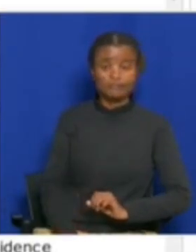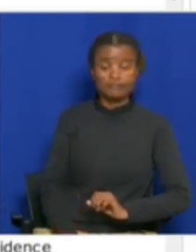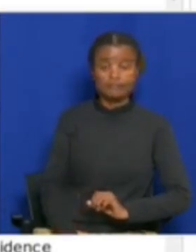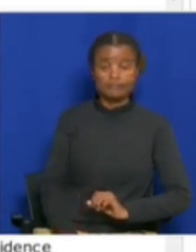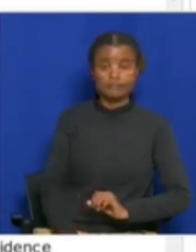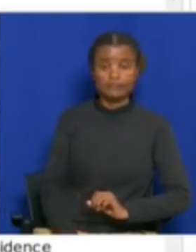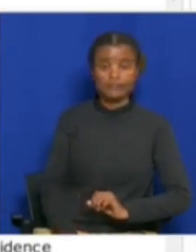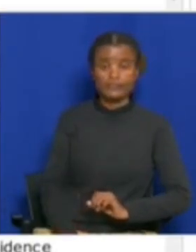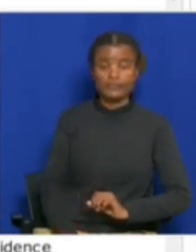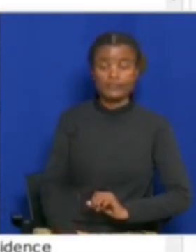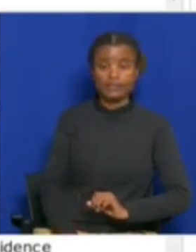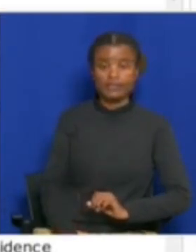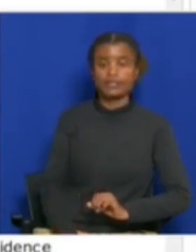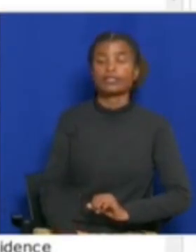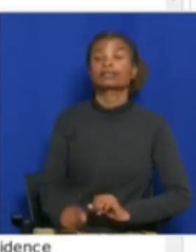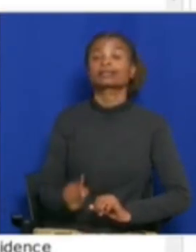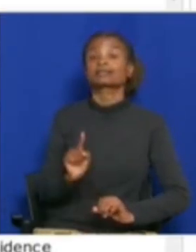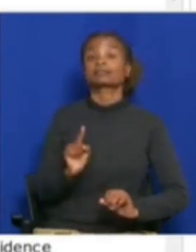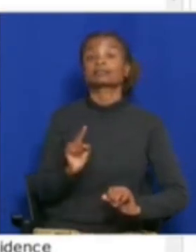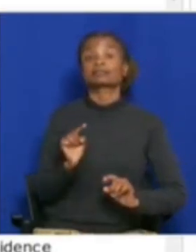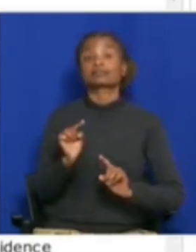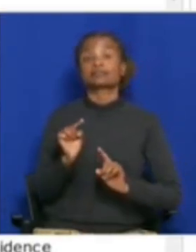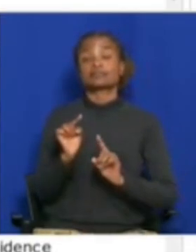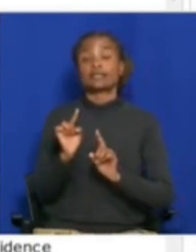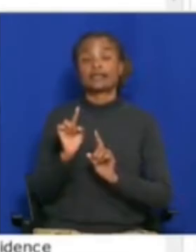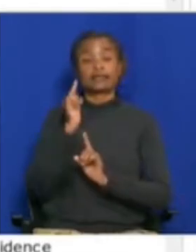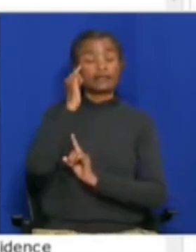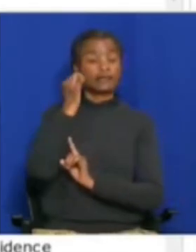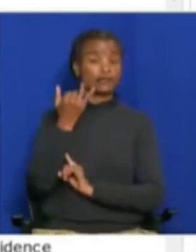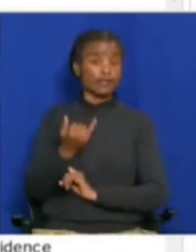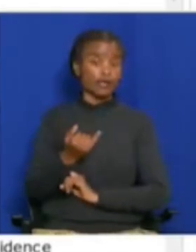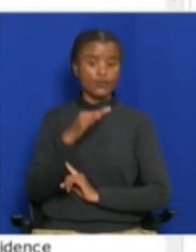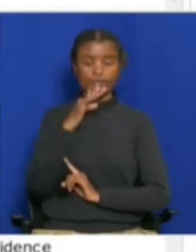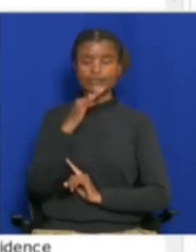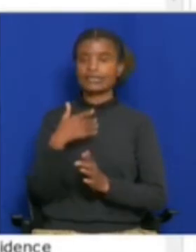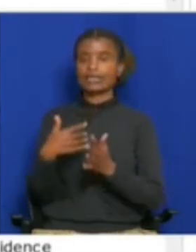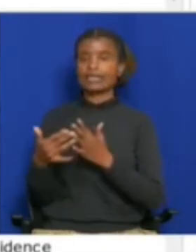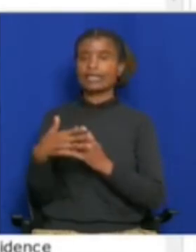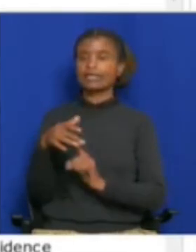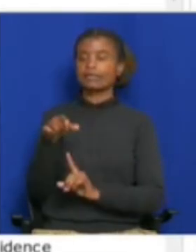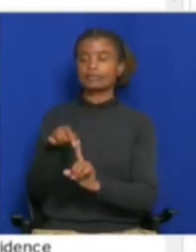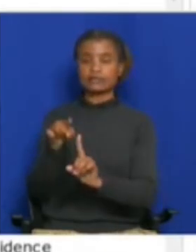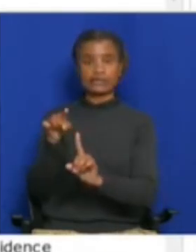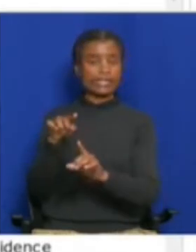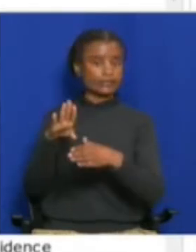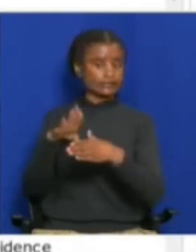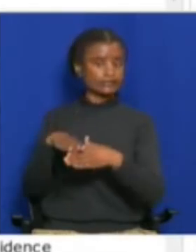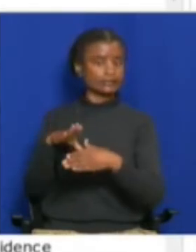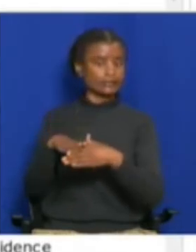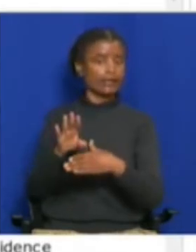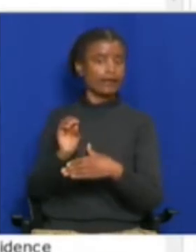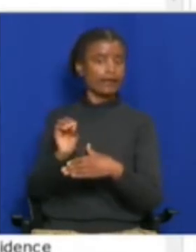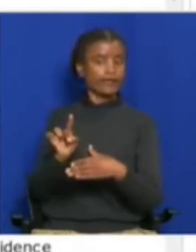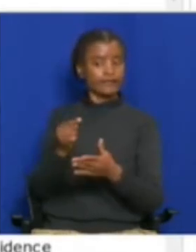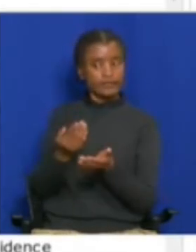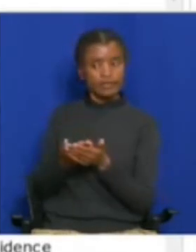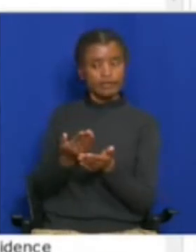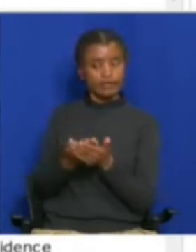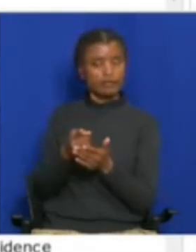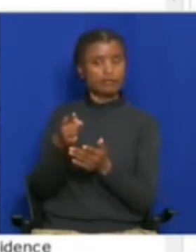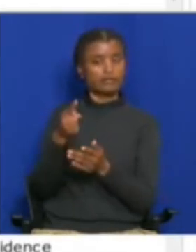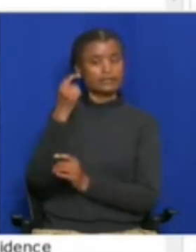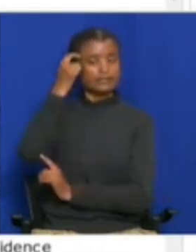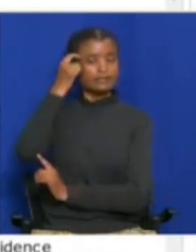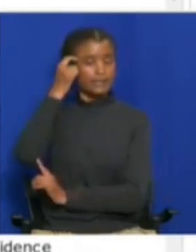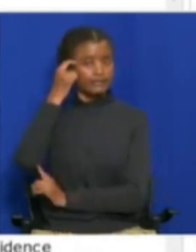per any person has reasonable grounds to suspect. It dealt with the offenses, which was part A. It's there fine and you are reading